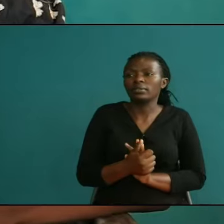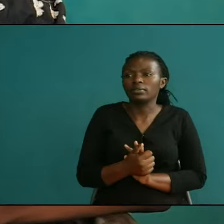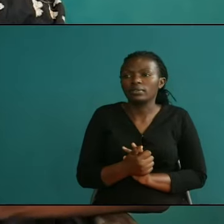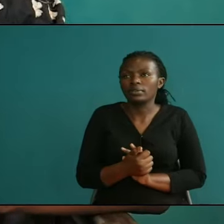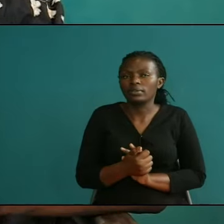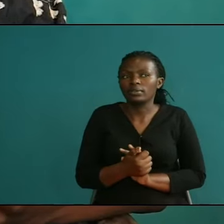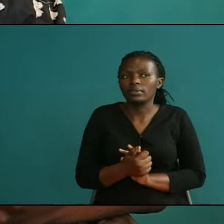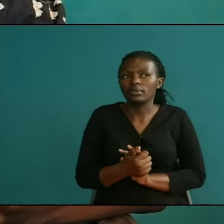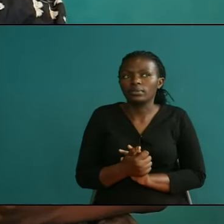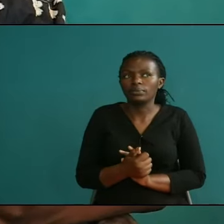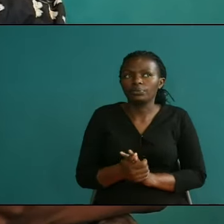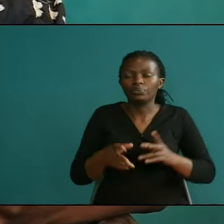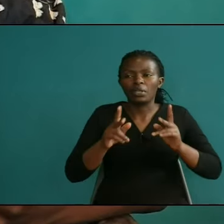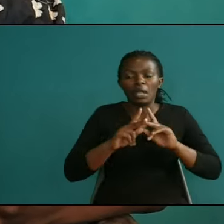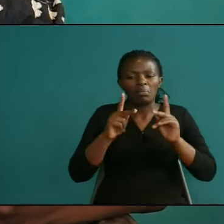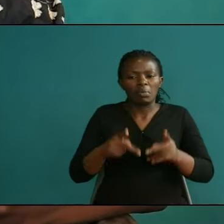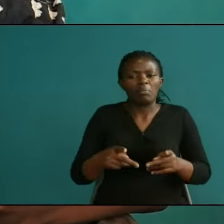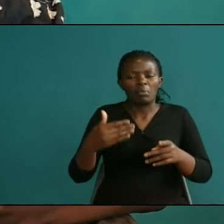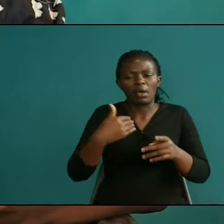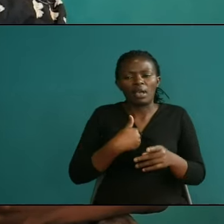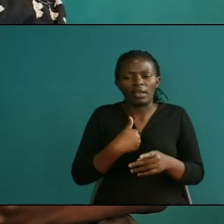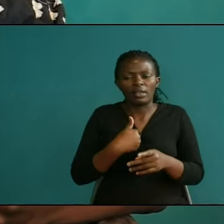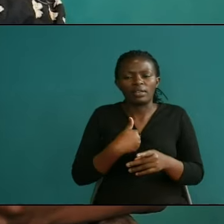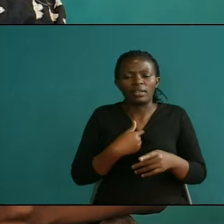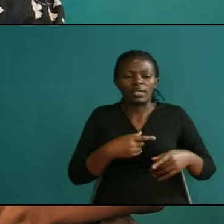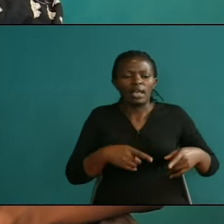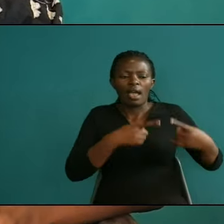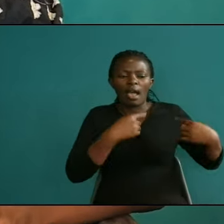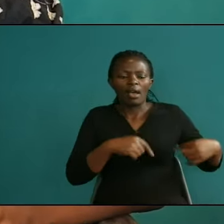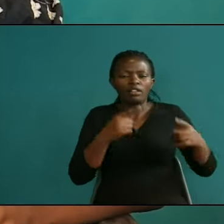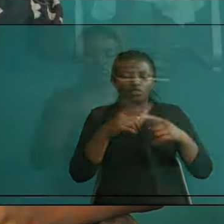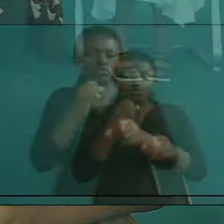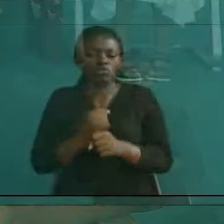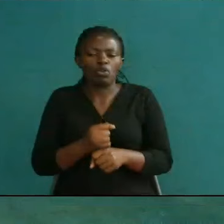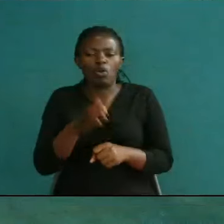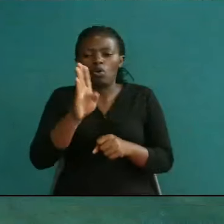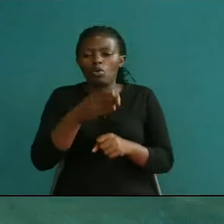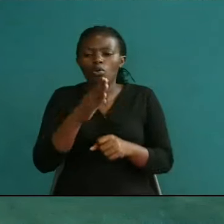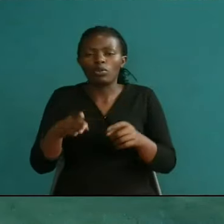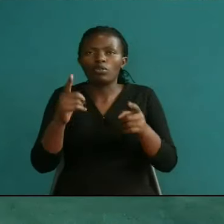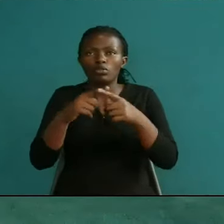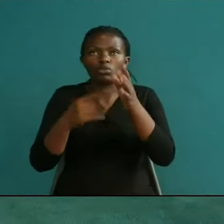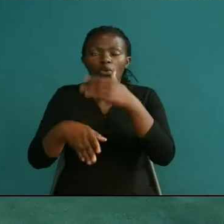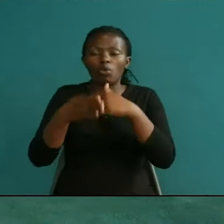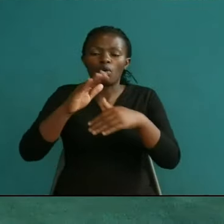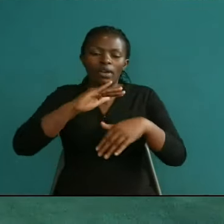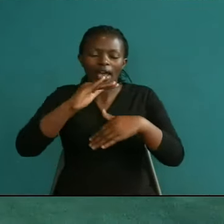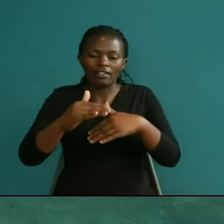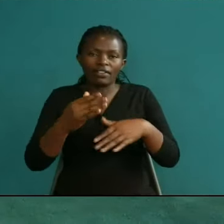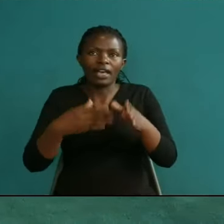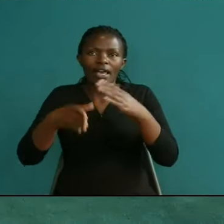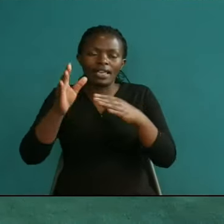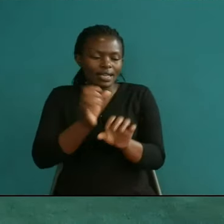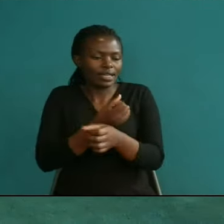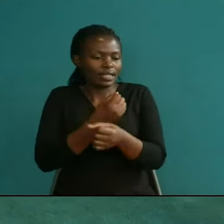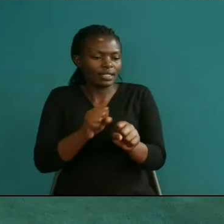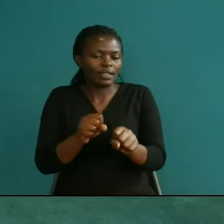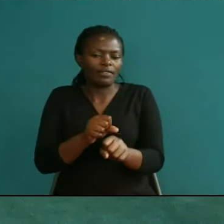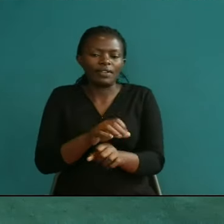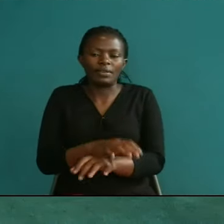had the sort of audacity to do this to God after all he's done for them. Okay.